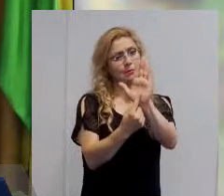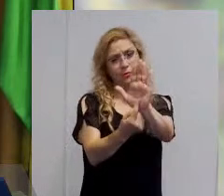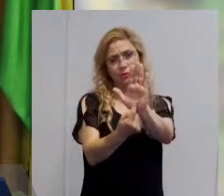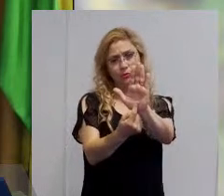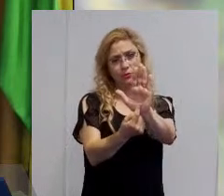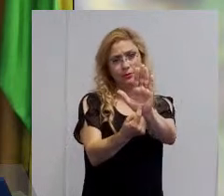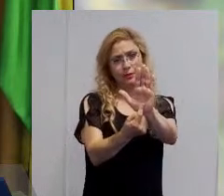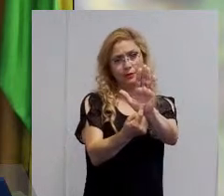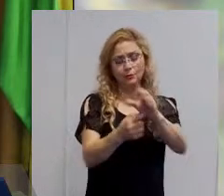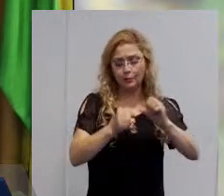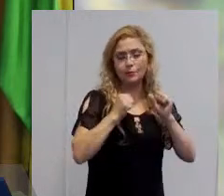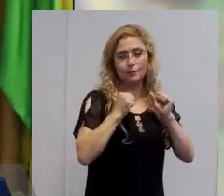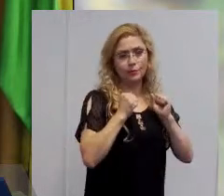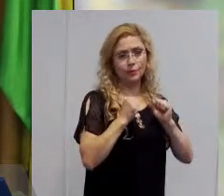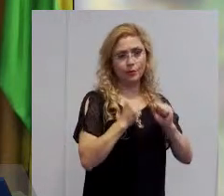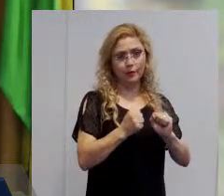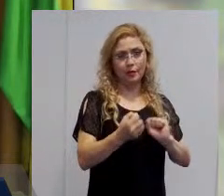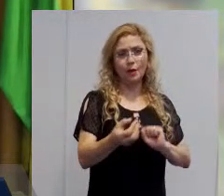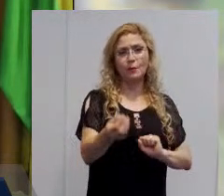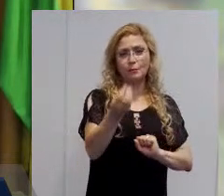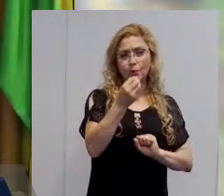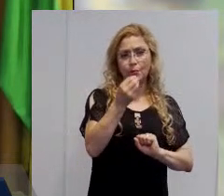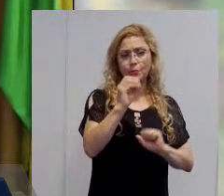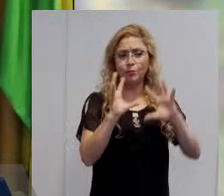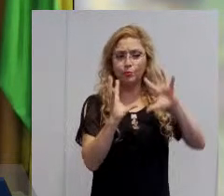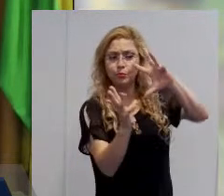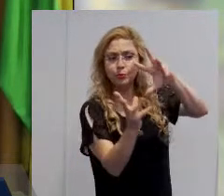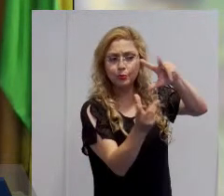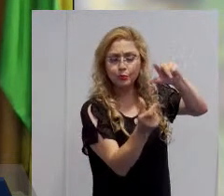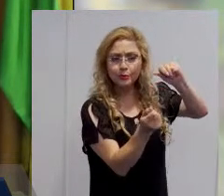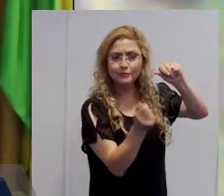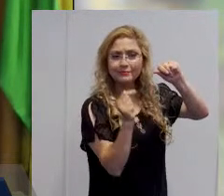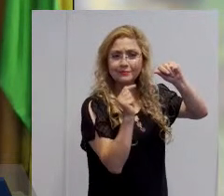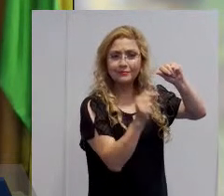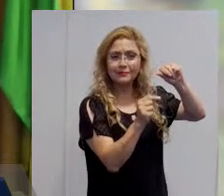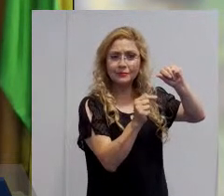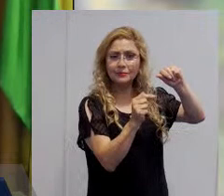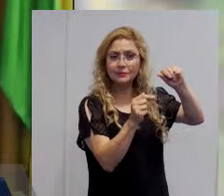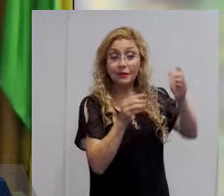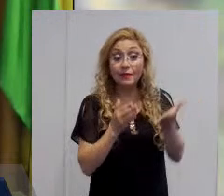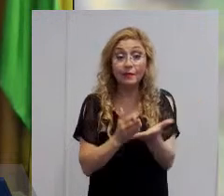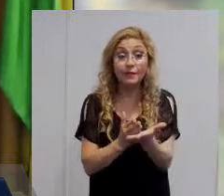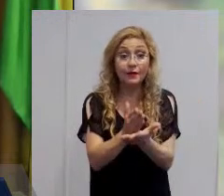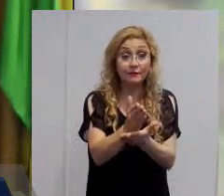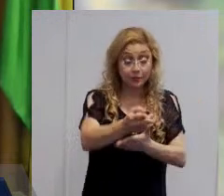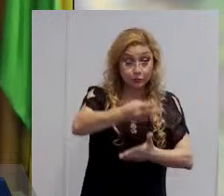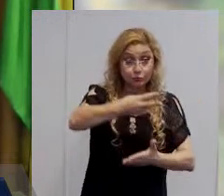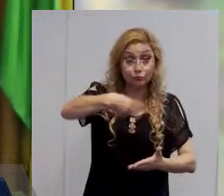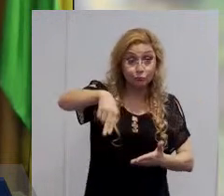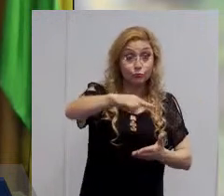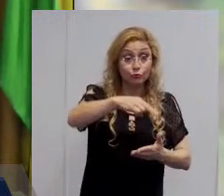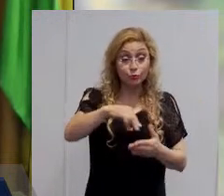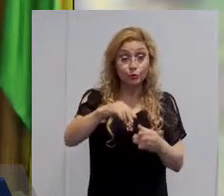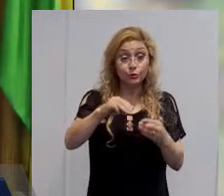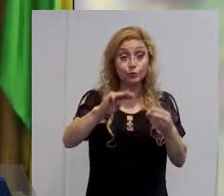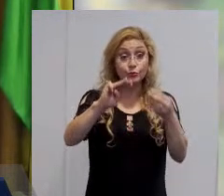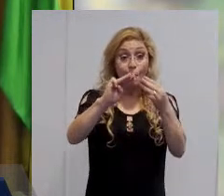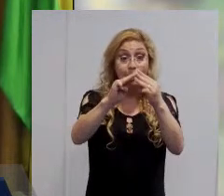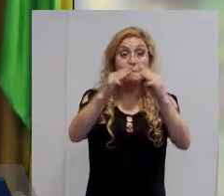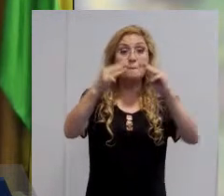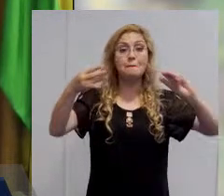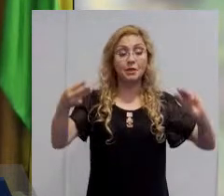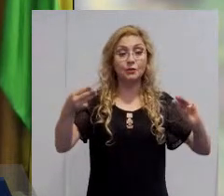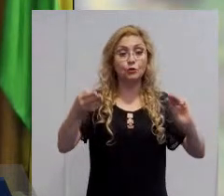we have shown that we have the capacity to feed the world using our